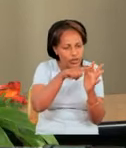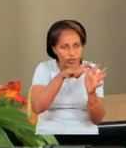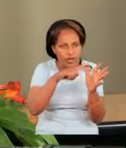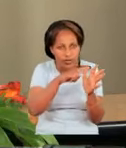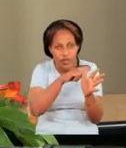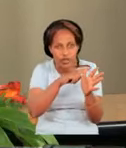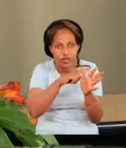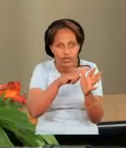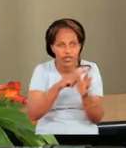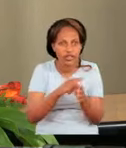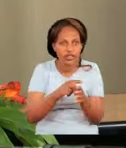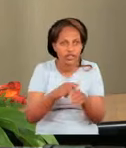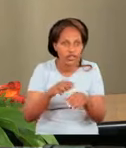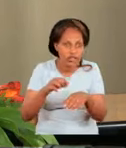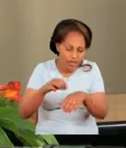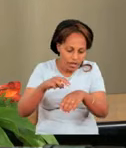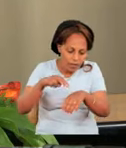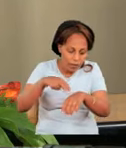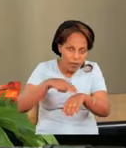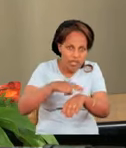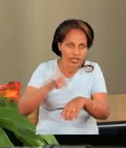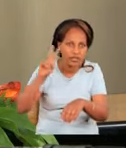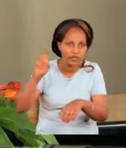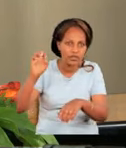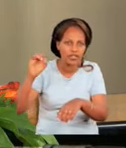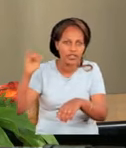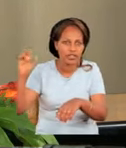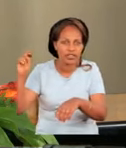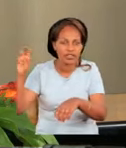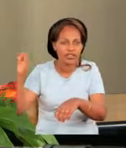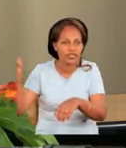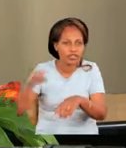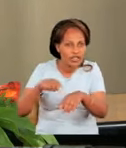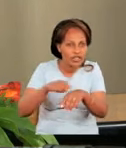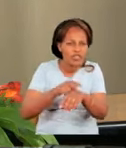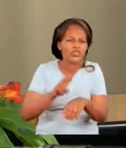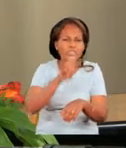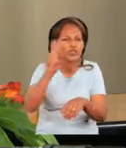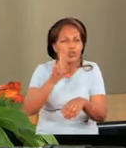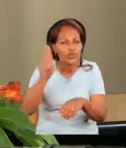These are called the veins. And what is the use of the veins here?